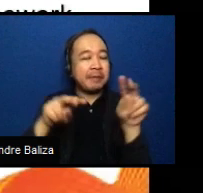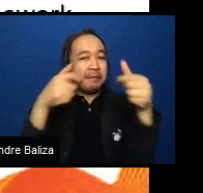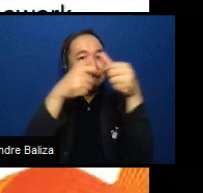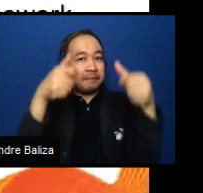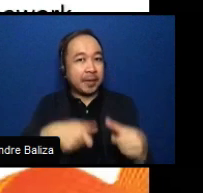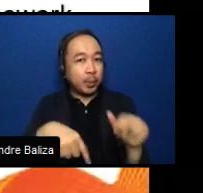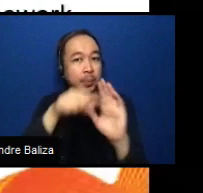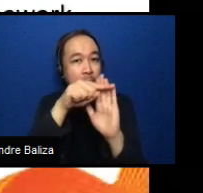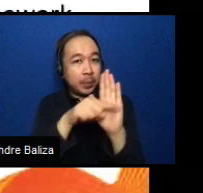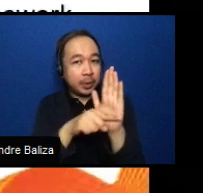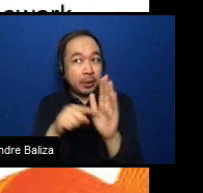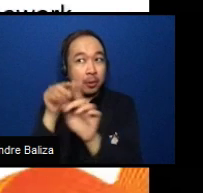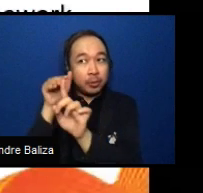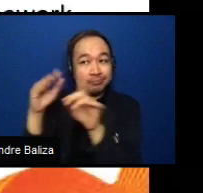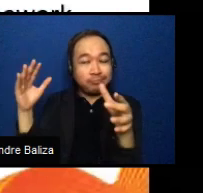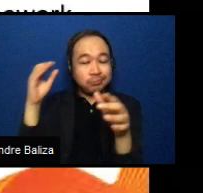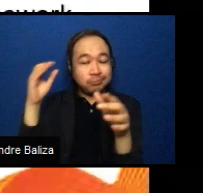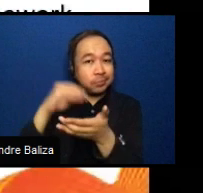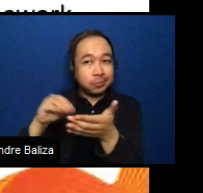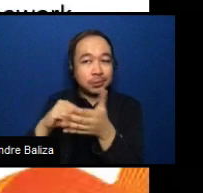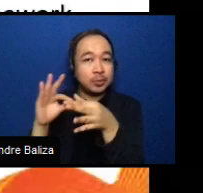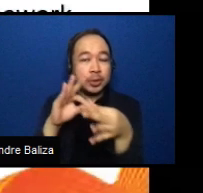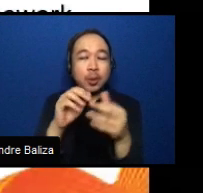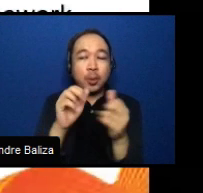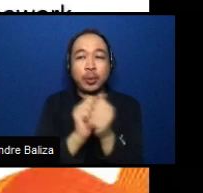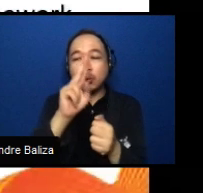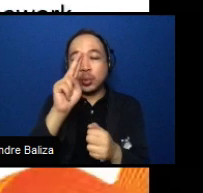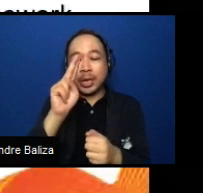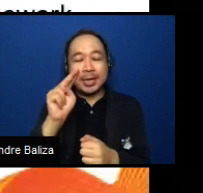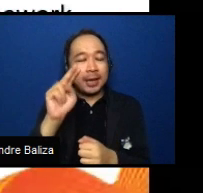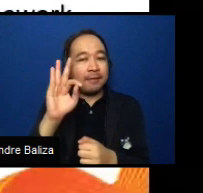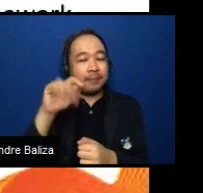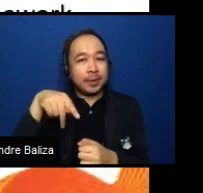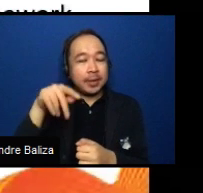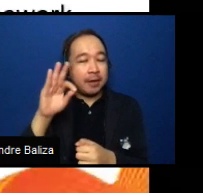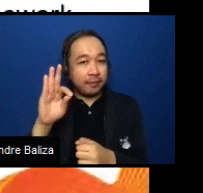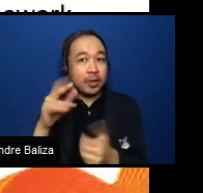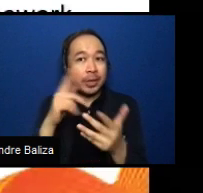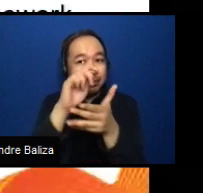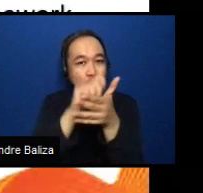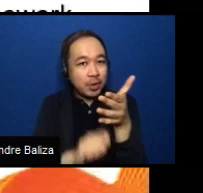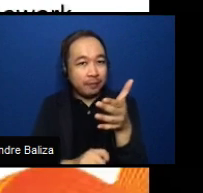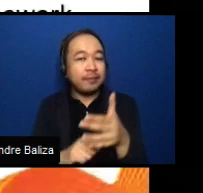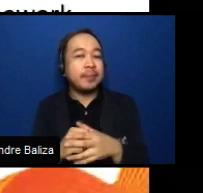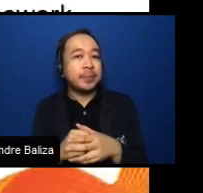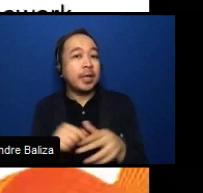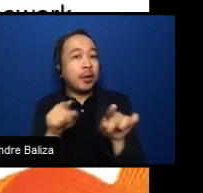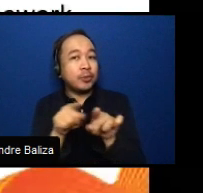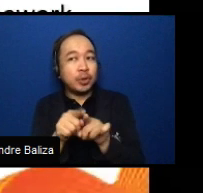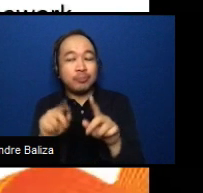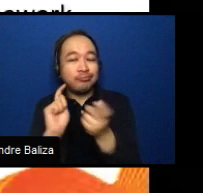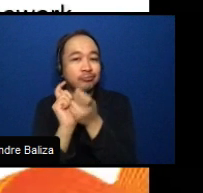develop, in close collaboration with UNFPA, the draft framework further. They also recommended that the revised framework be submitted